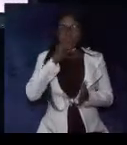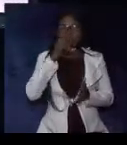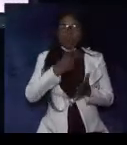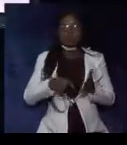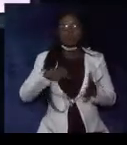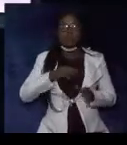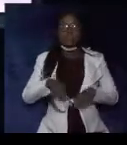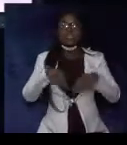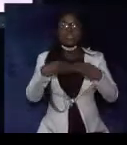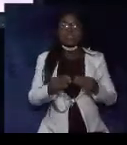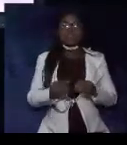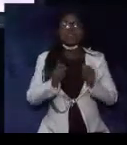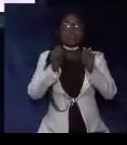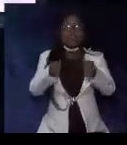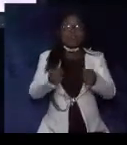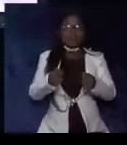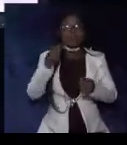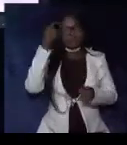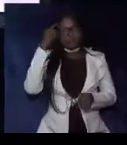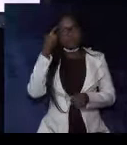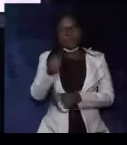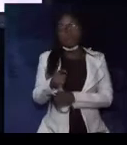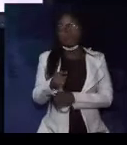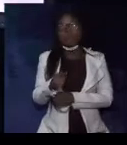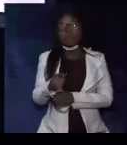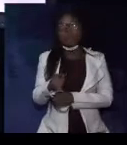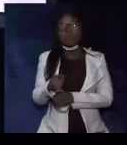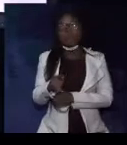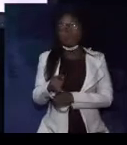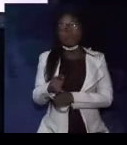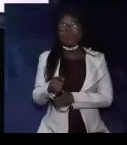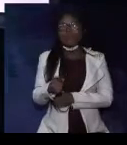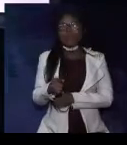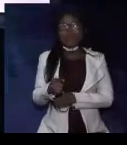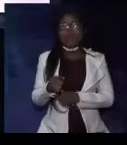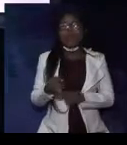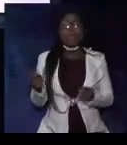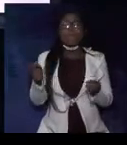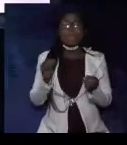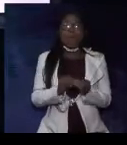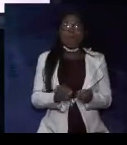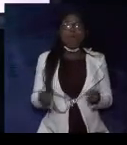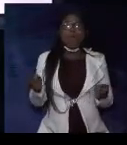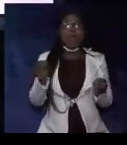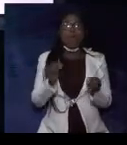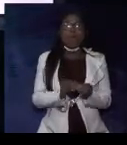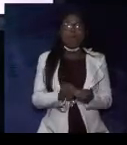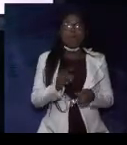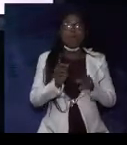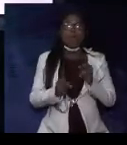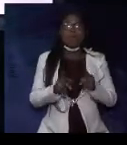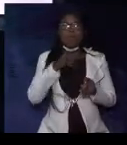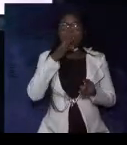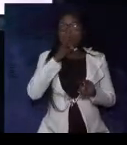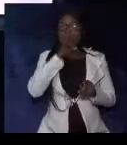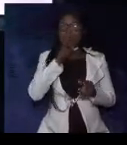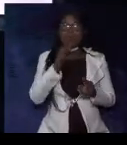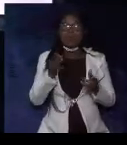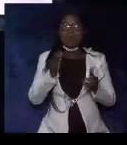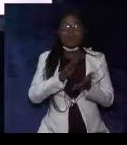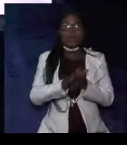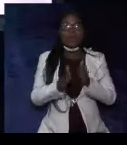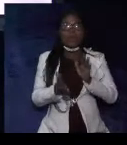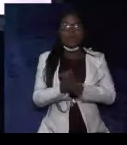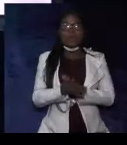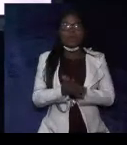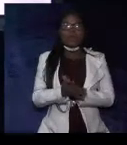packs of Good Life Magic juice for you. Now, more and more people are becoming literate these